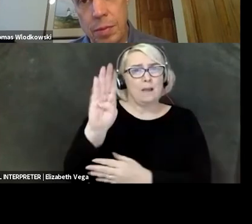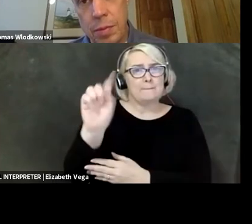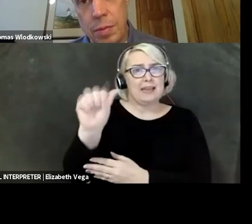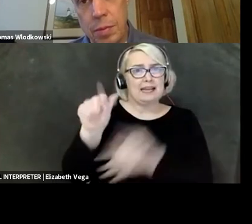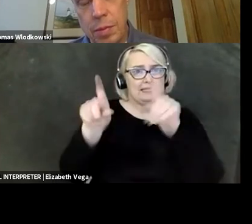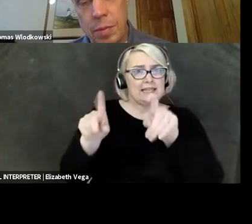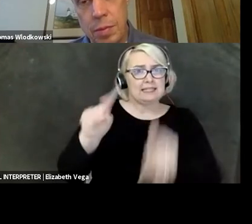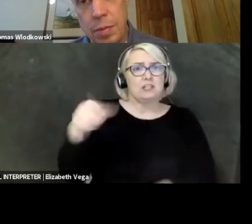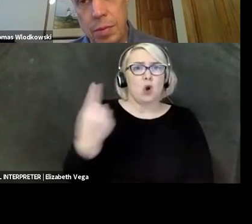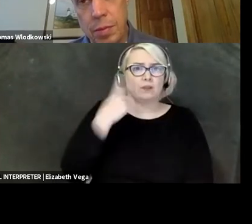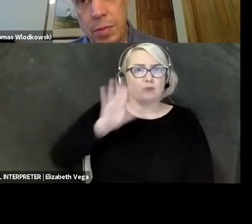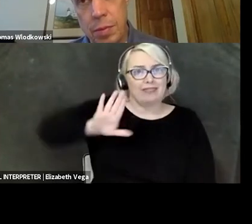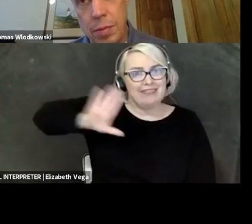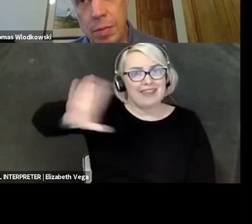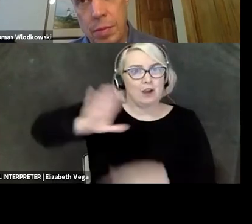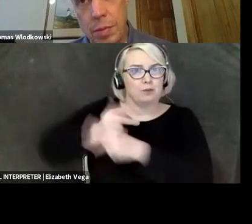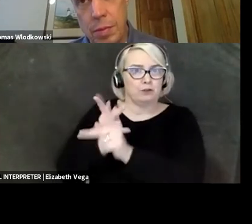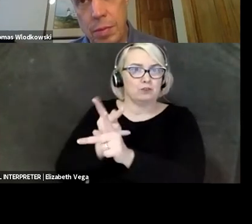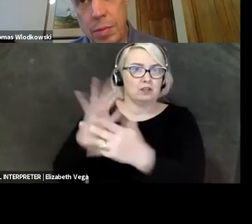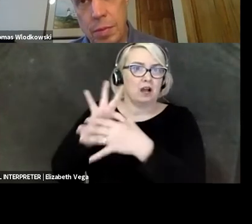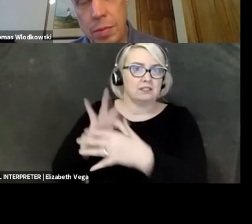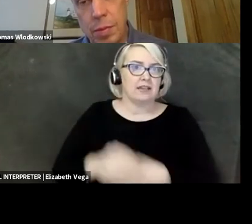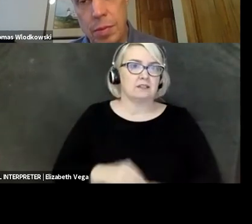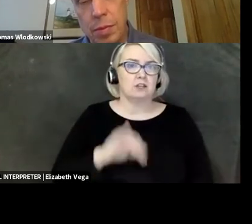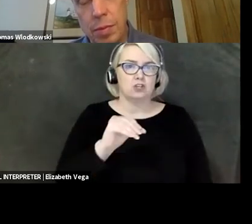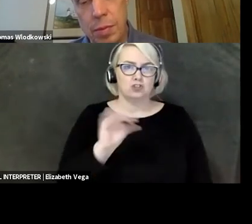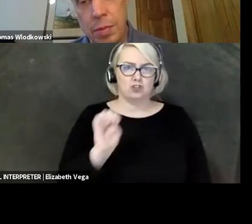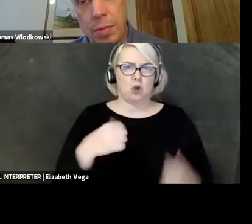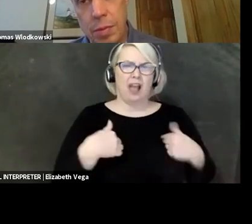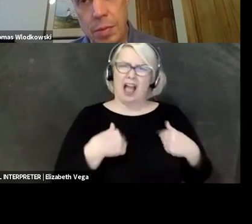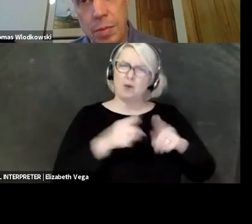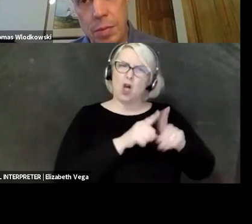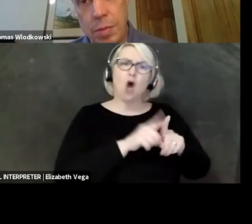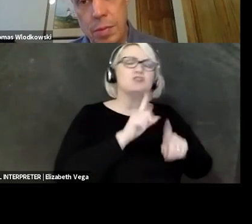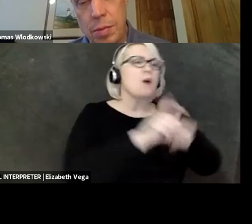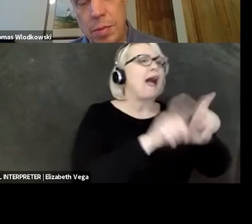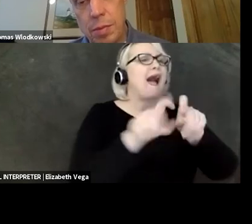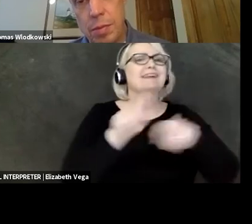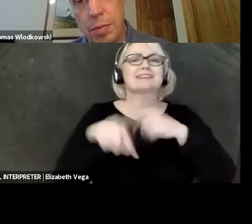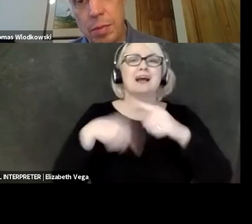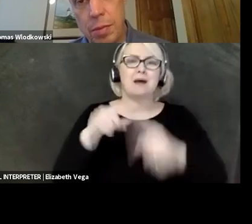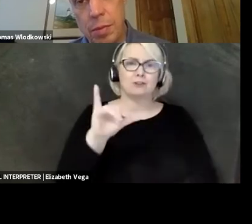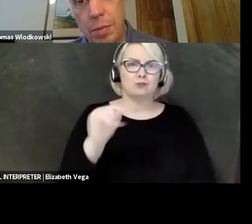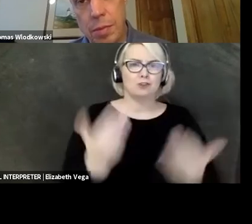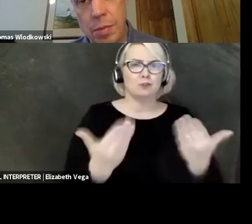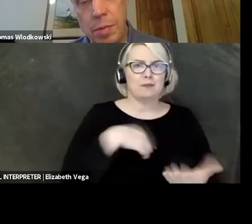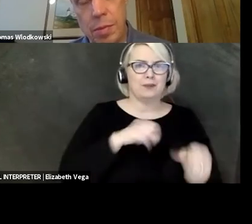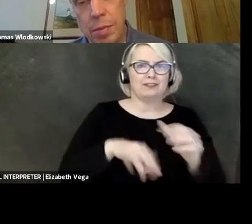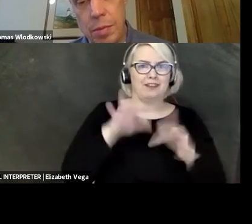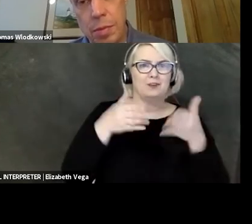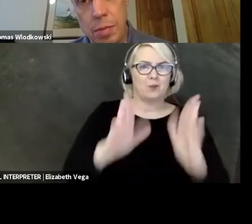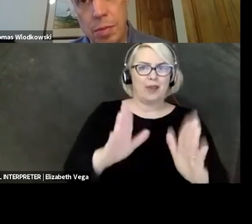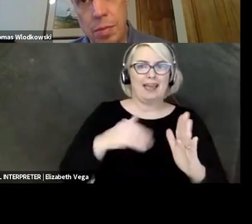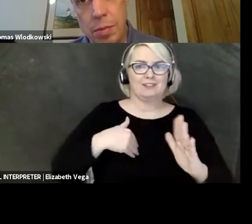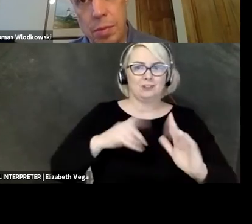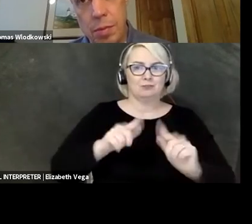Cool. I will also ask some people over at YouTube, and maybe we can find a way to push this out to the audience.